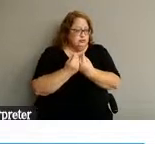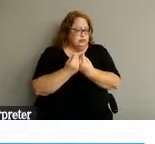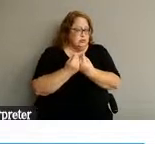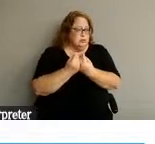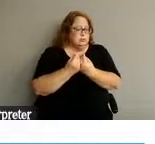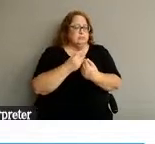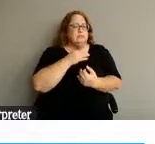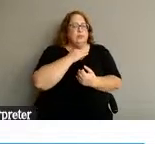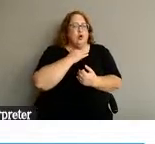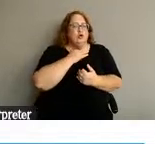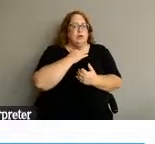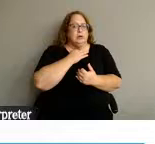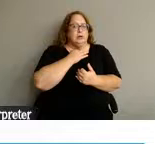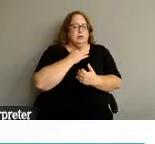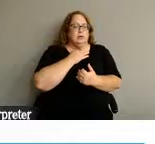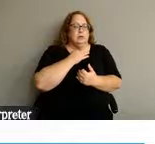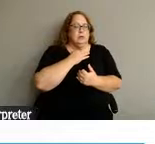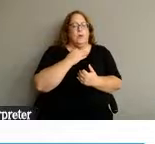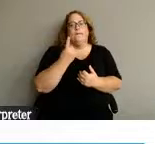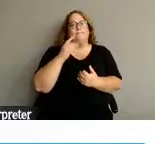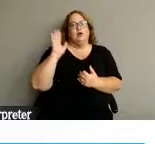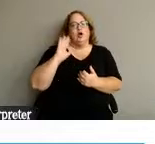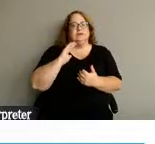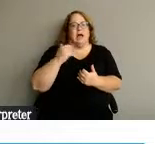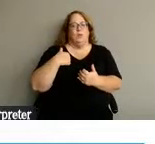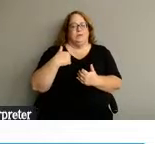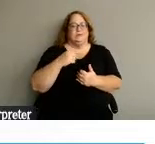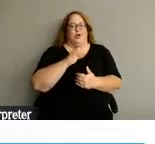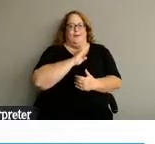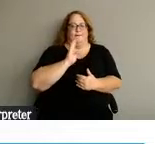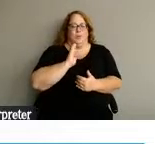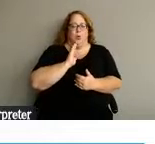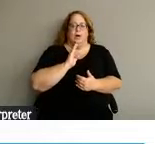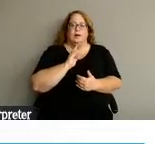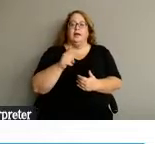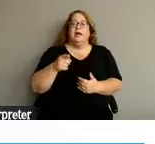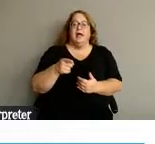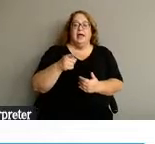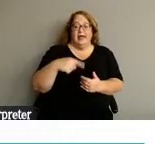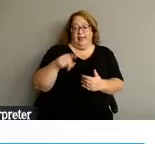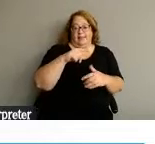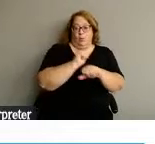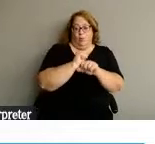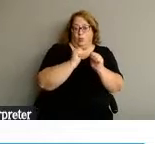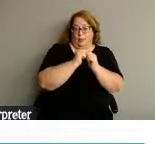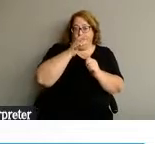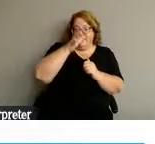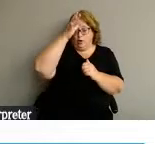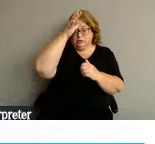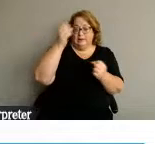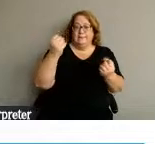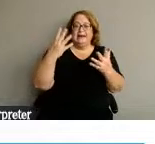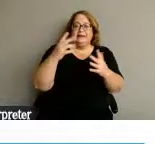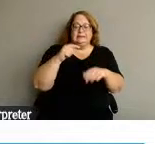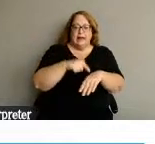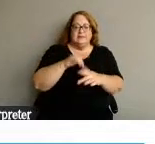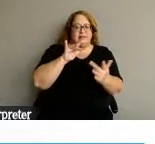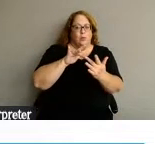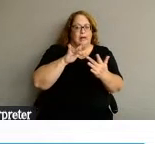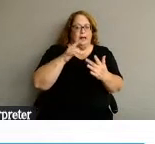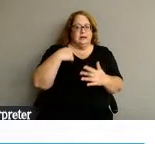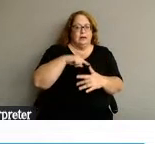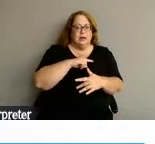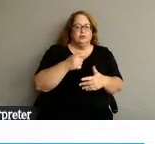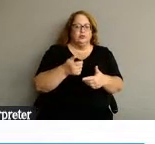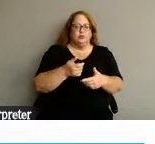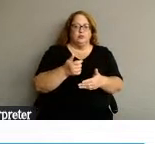of wondering how that all, only because I used to be on their board, so. They work with the parents, and a lot of times they will reach out and help provide those connections to